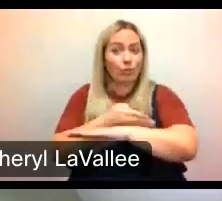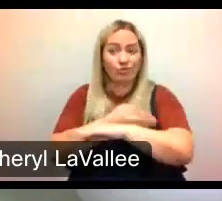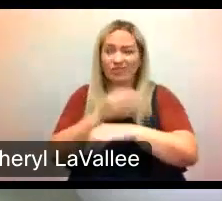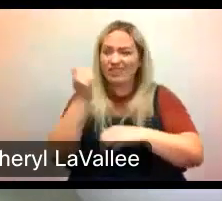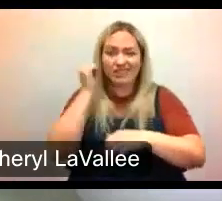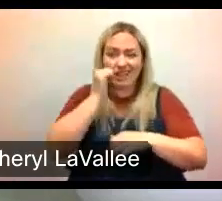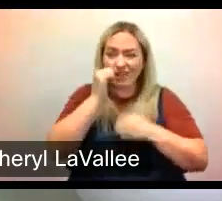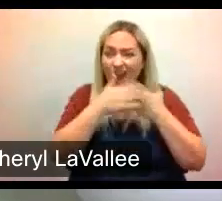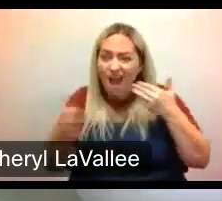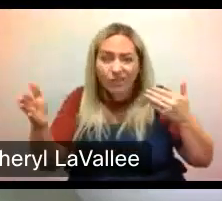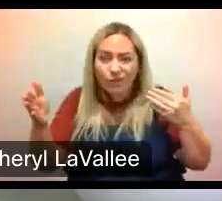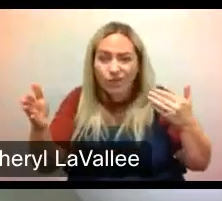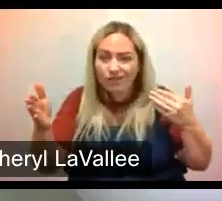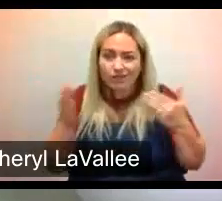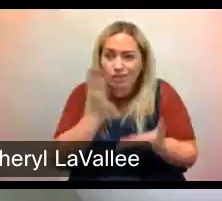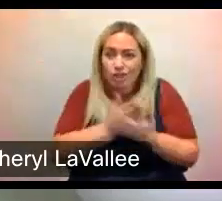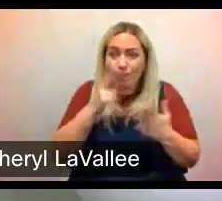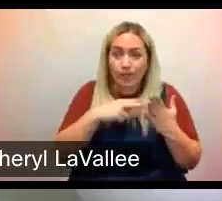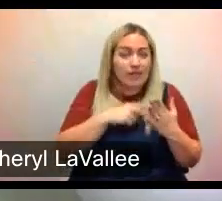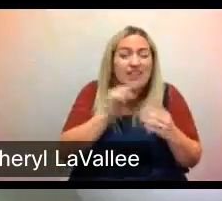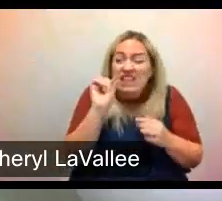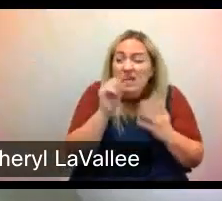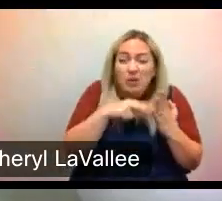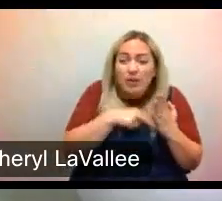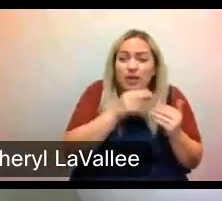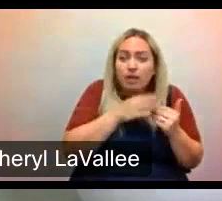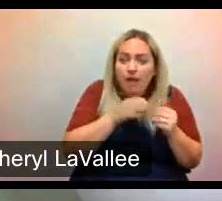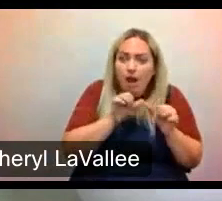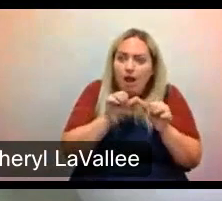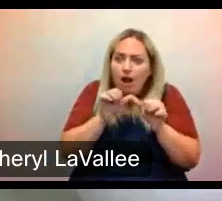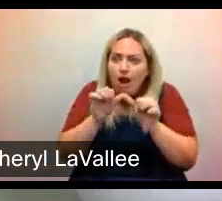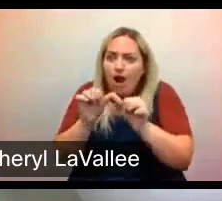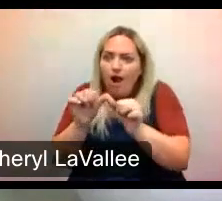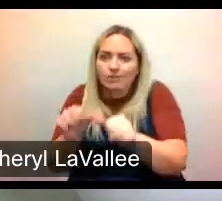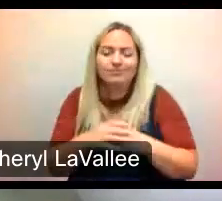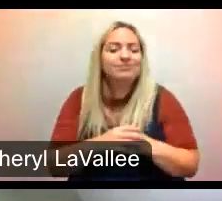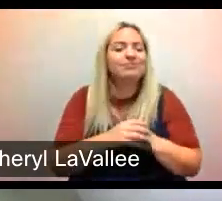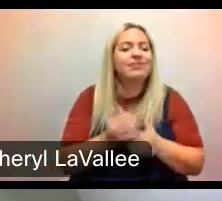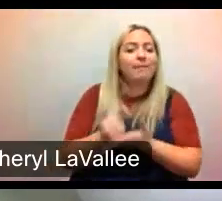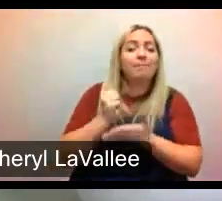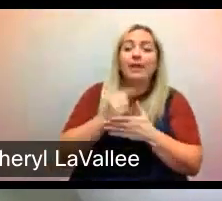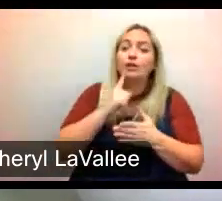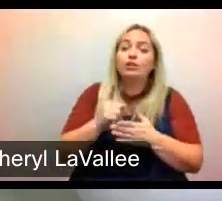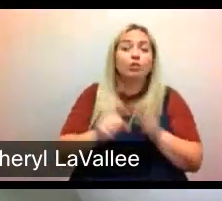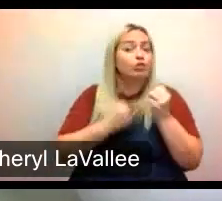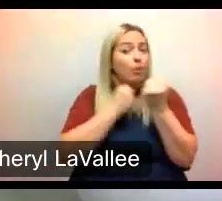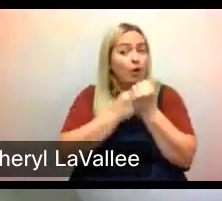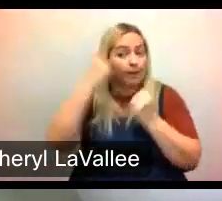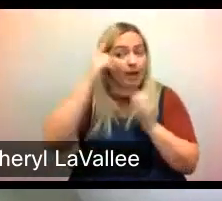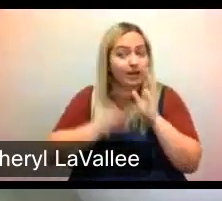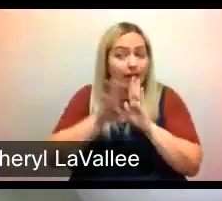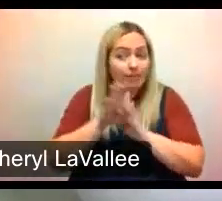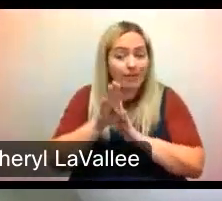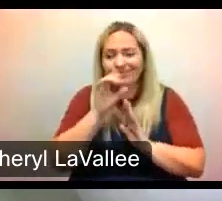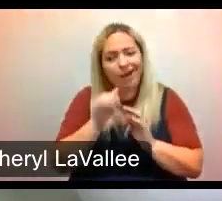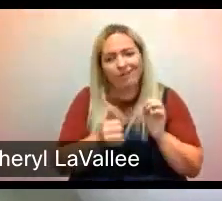you've stopped reading, meaning even just a little bit of reading can go a long way. Besides supporting brain development, it's not most people's